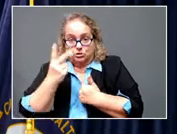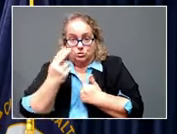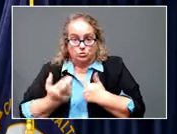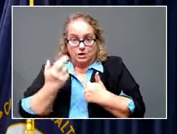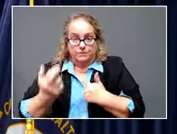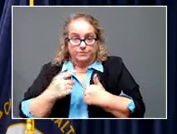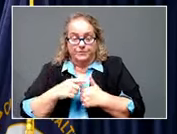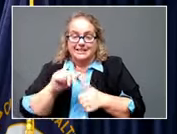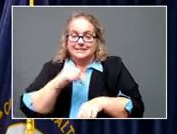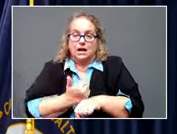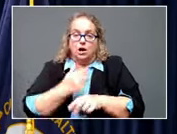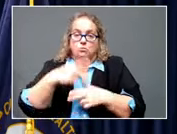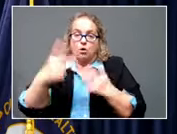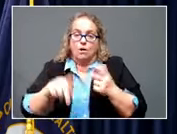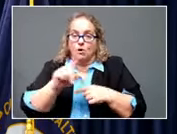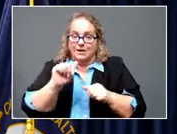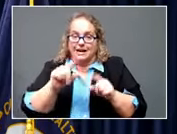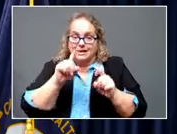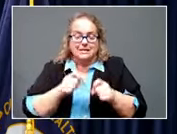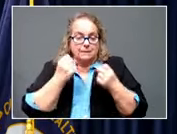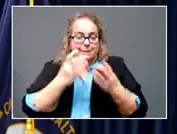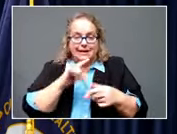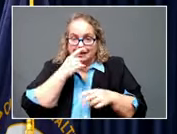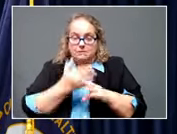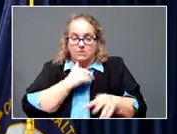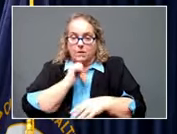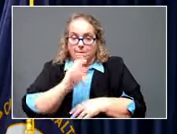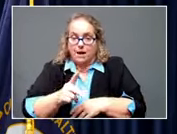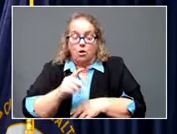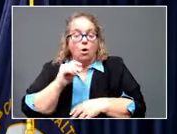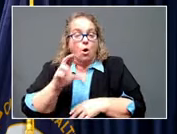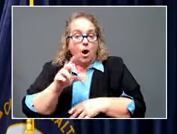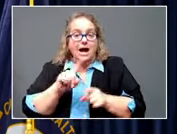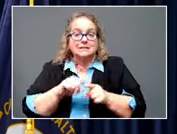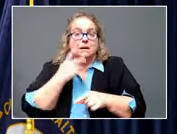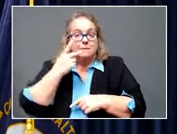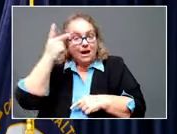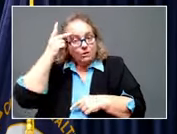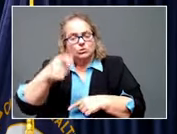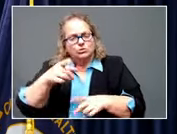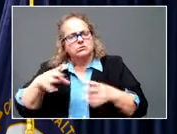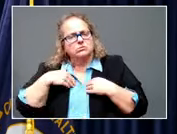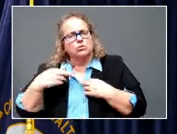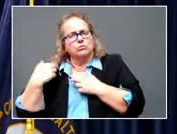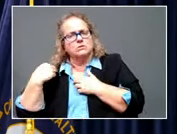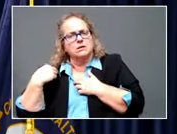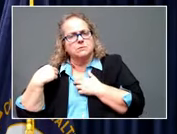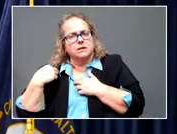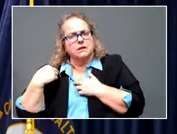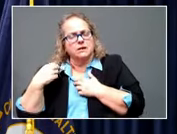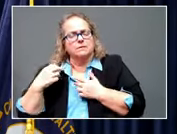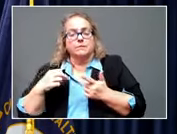can test as many kids before they come back, or as parents, take on that responsibility. That's something that we're going to do. Number two,